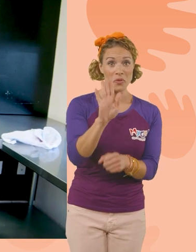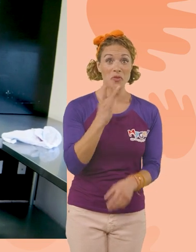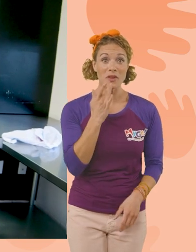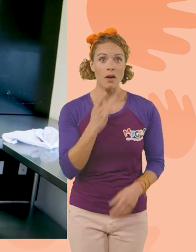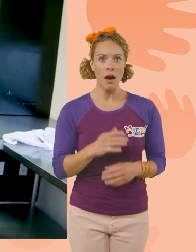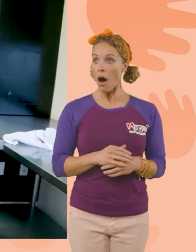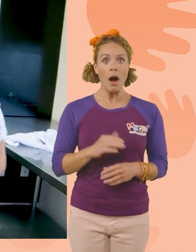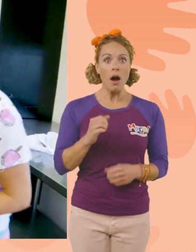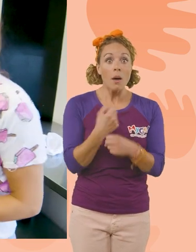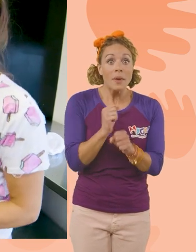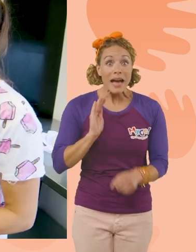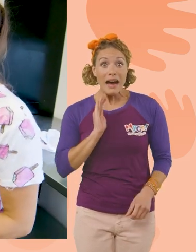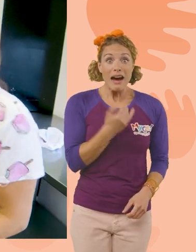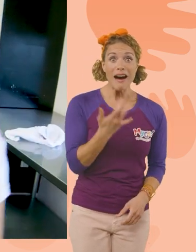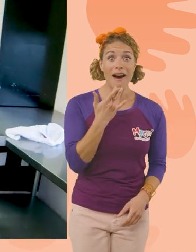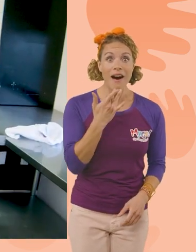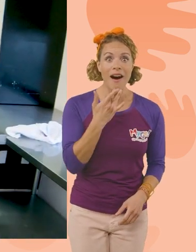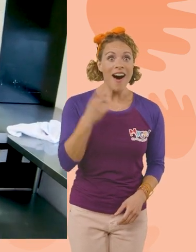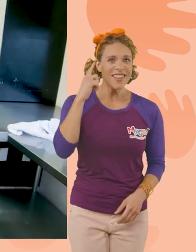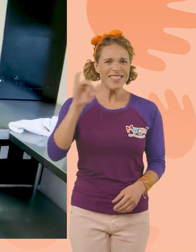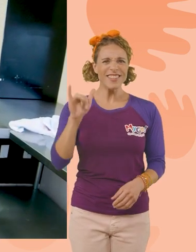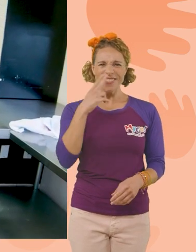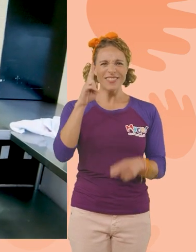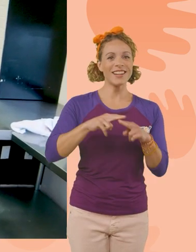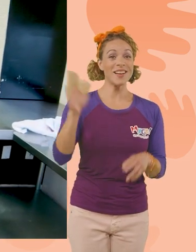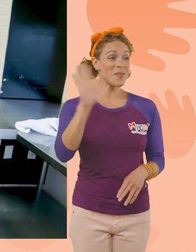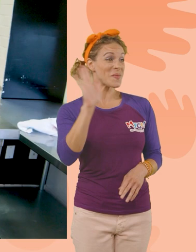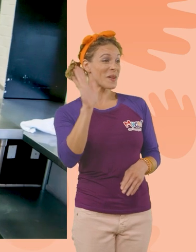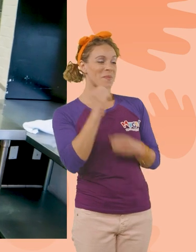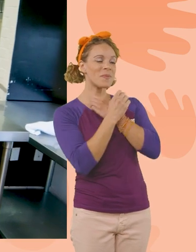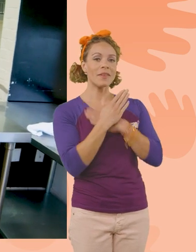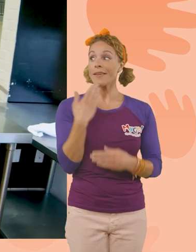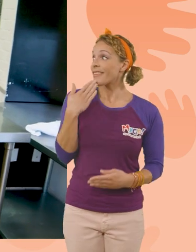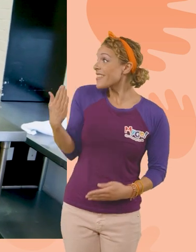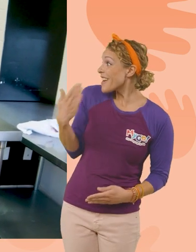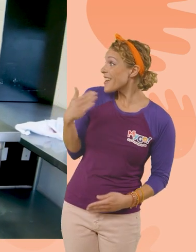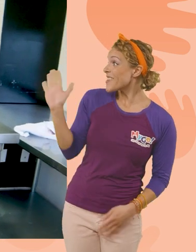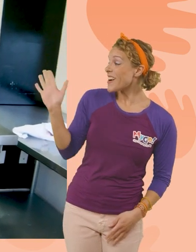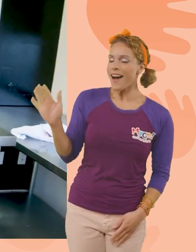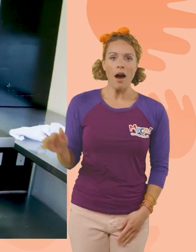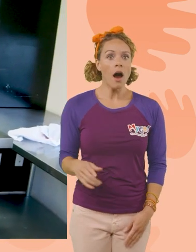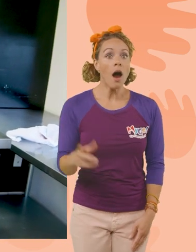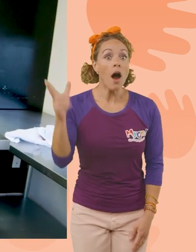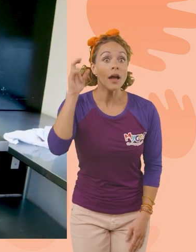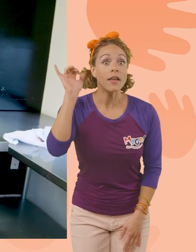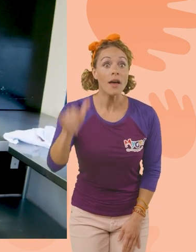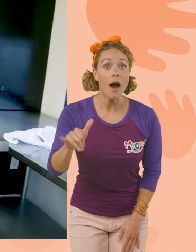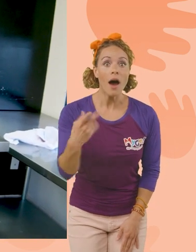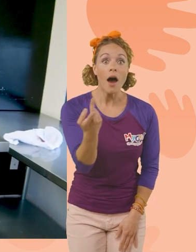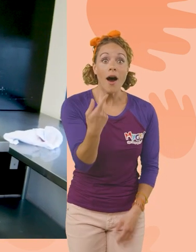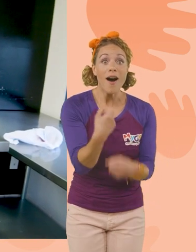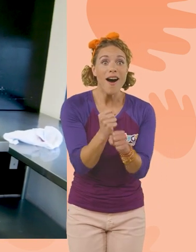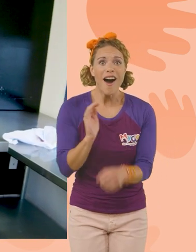flavor. Make our own flavor? That sounds like fun. See you, Blippi. Thanks for showing us around. No problem. Did you hear that? You and